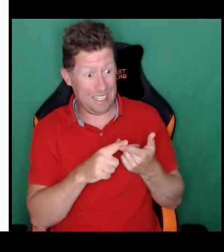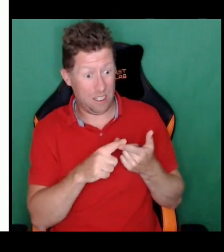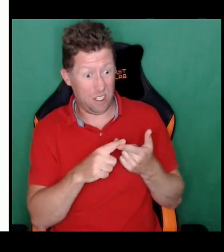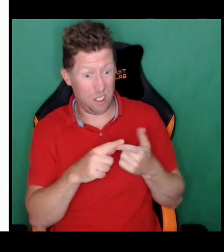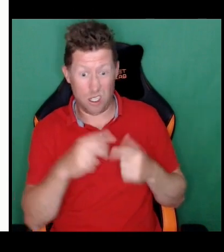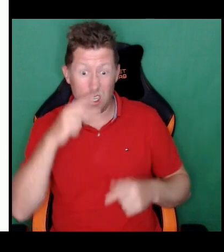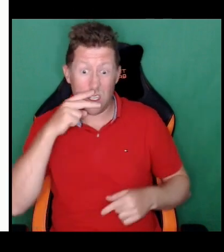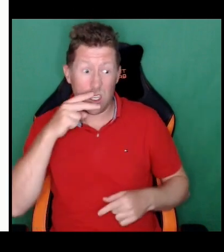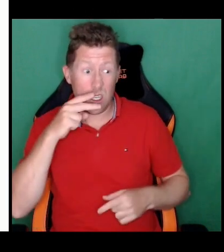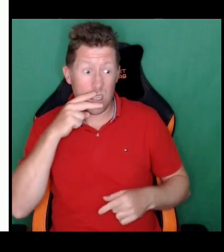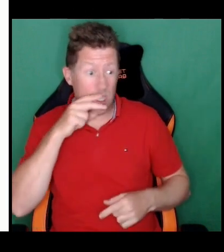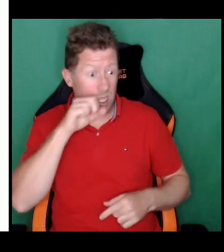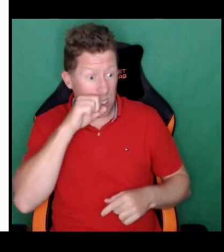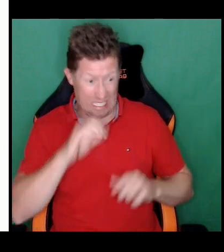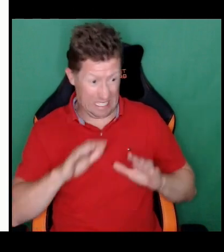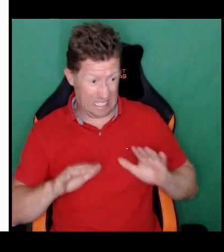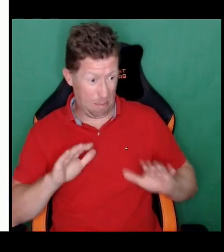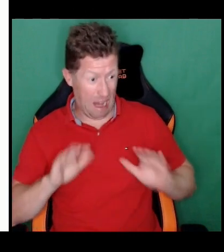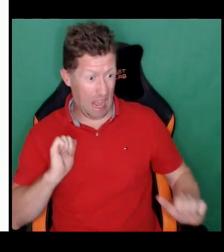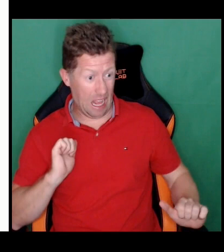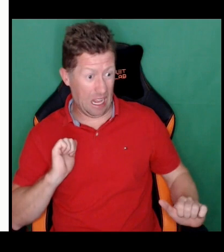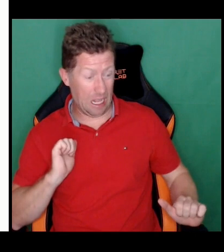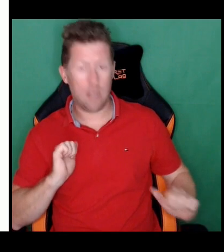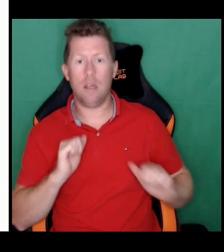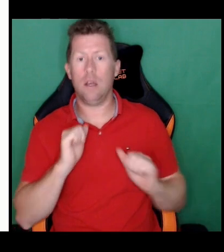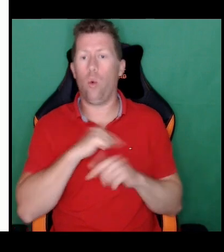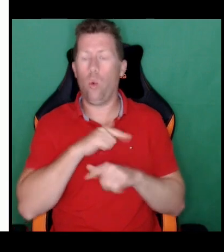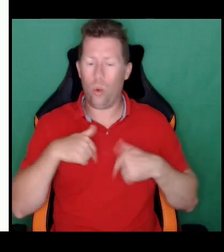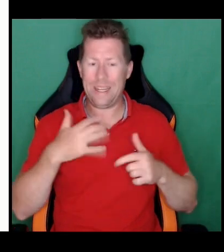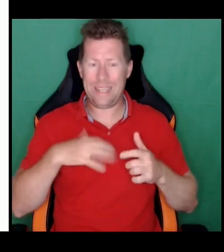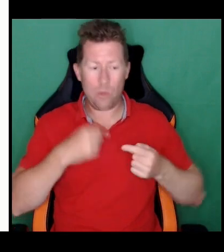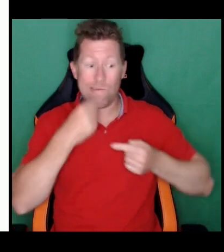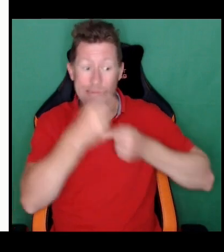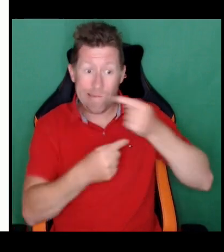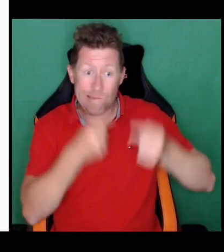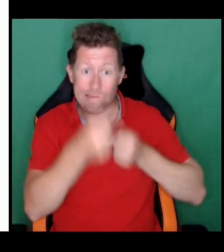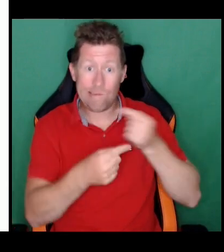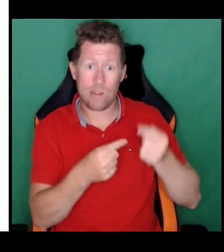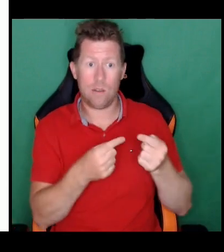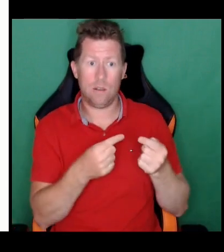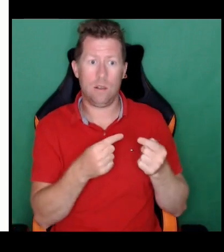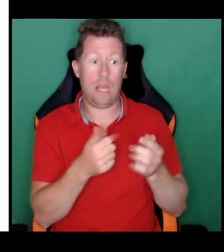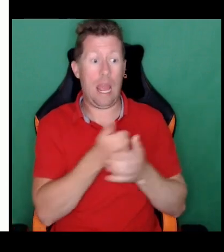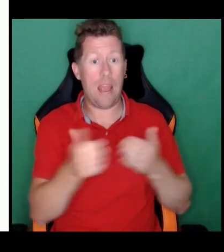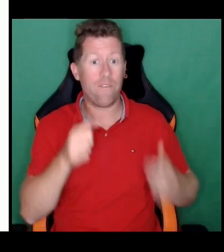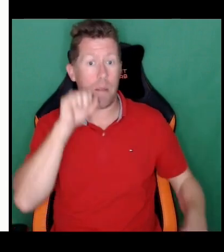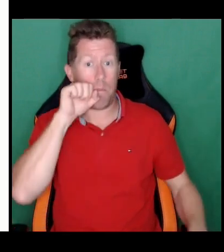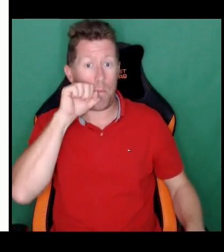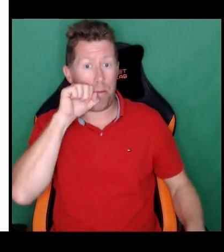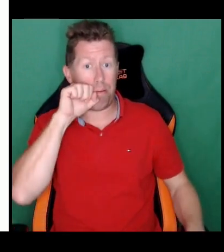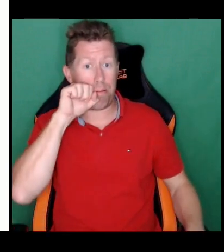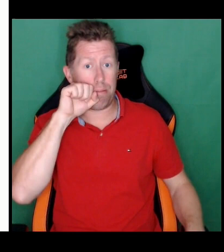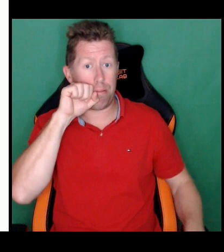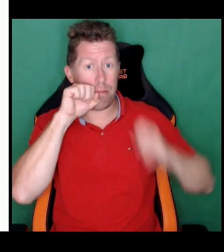to vaping and smoking? Can we at some point be able to talk about every puff you take from a vape, how